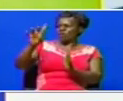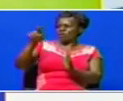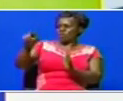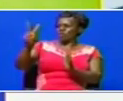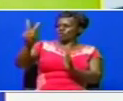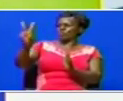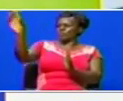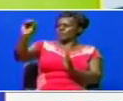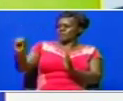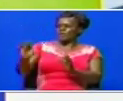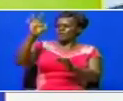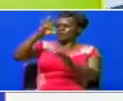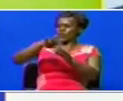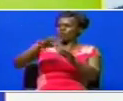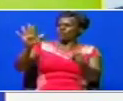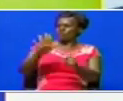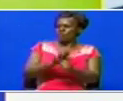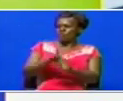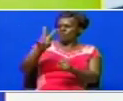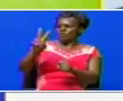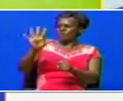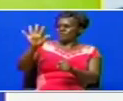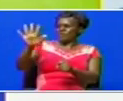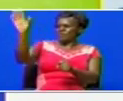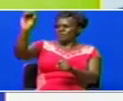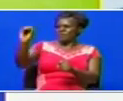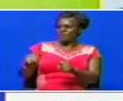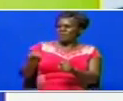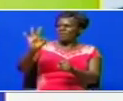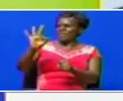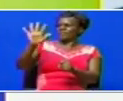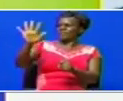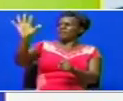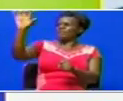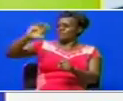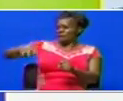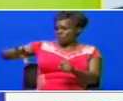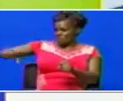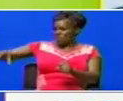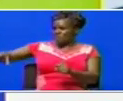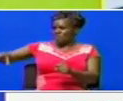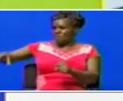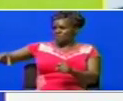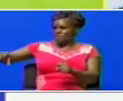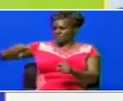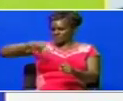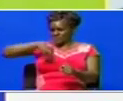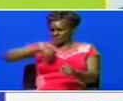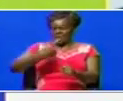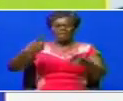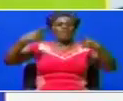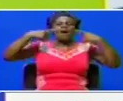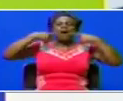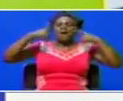54.27% of the votes and 25% in 35 counties, I therefore wish to